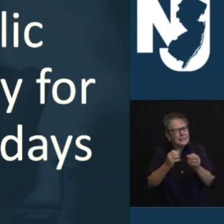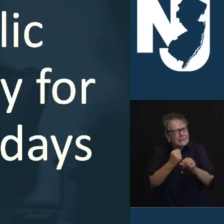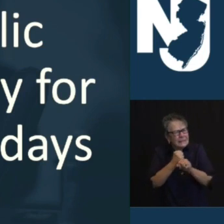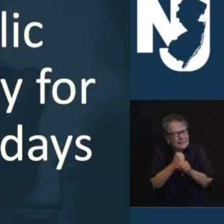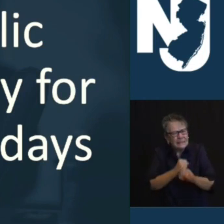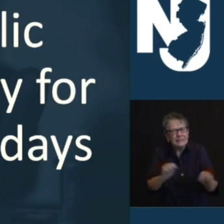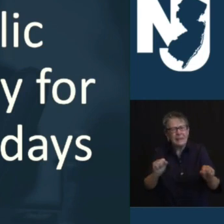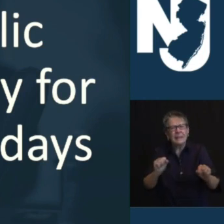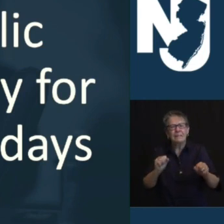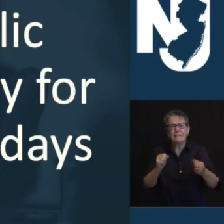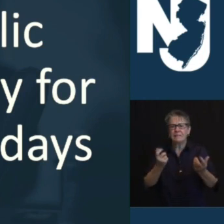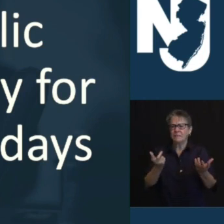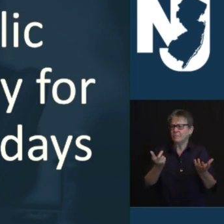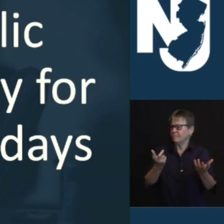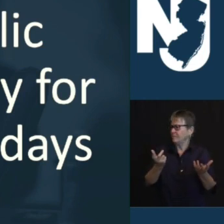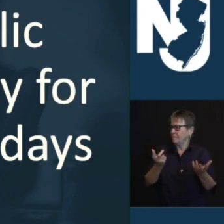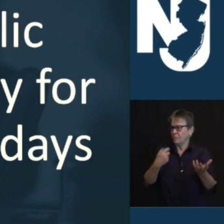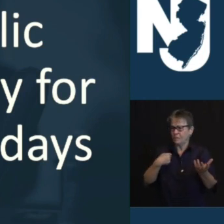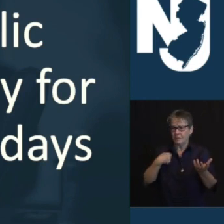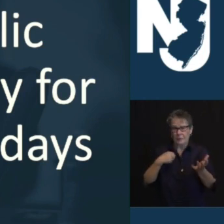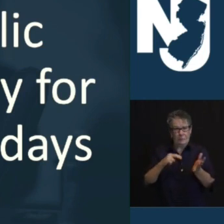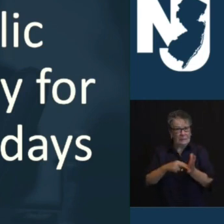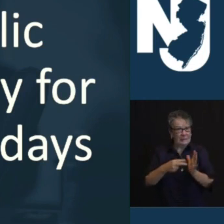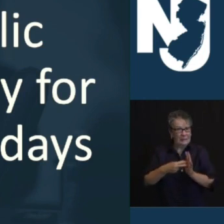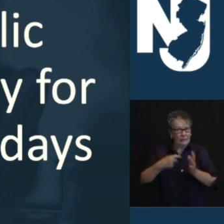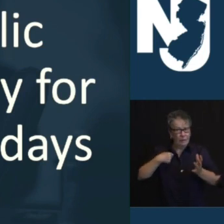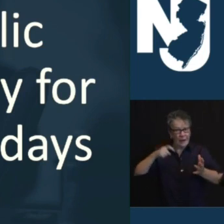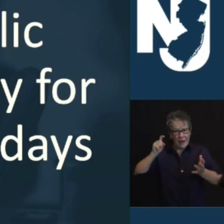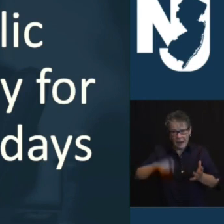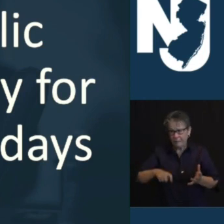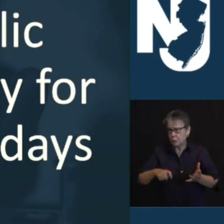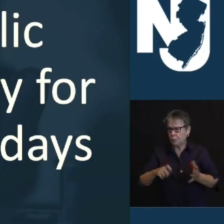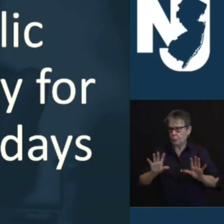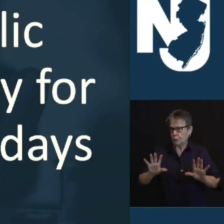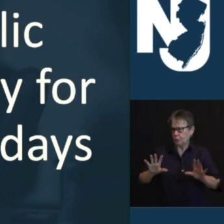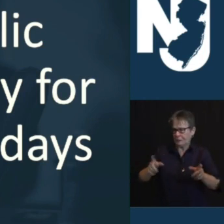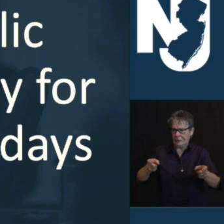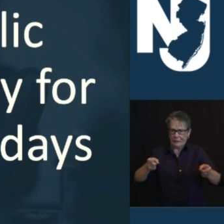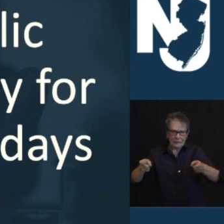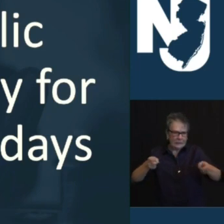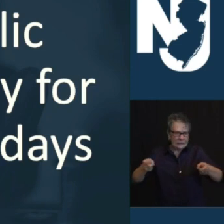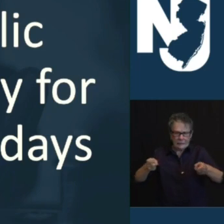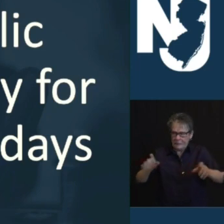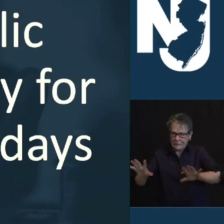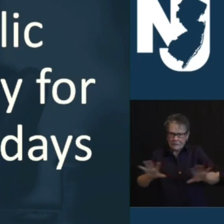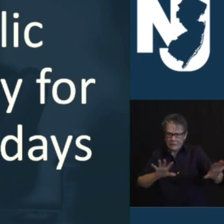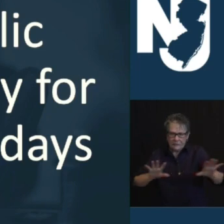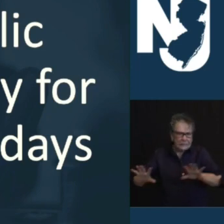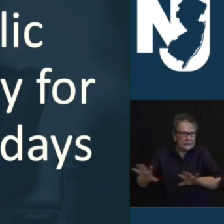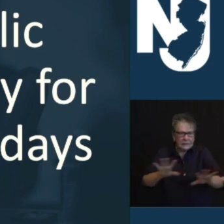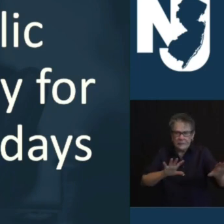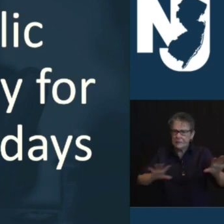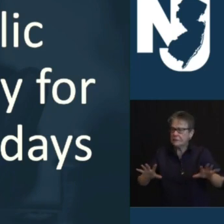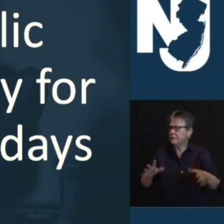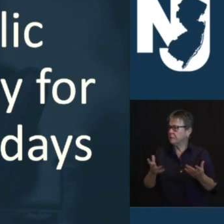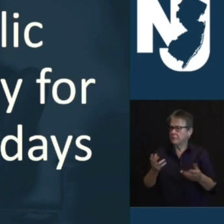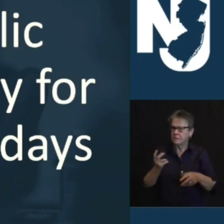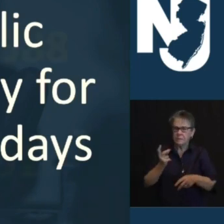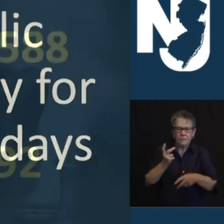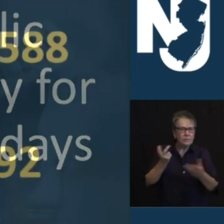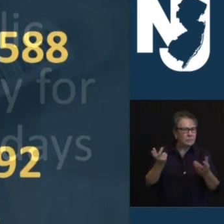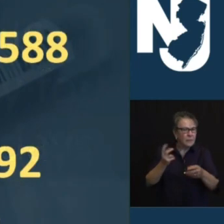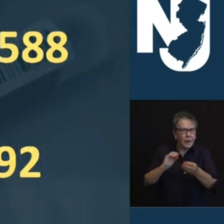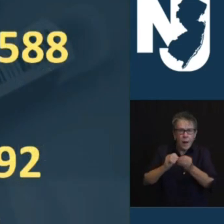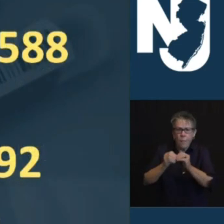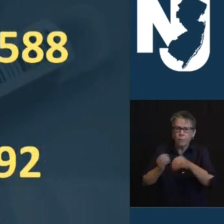act in a statewide manner. And the numbers show why we all need to remain on a heightened state of alert. Today,